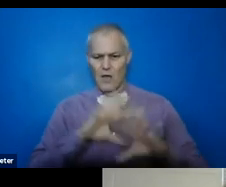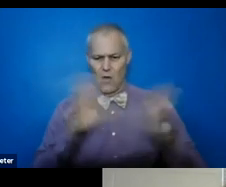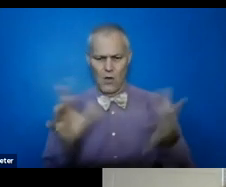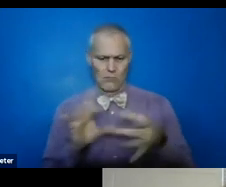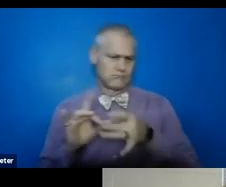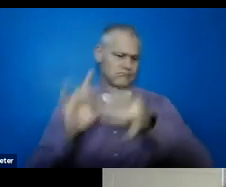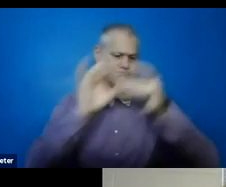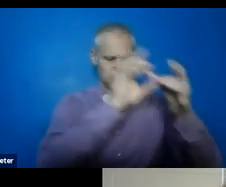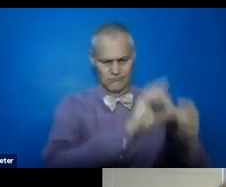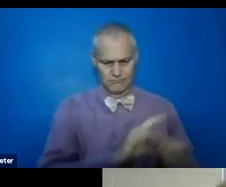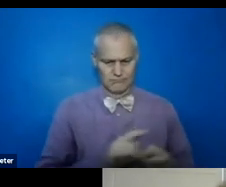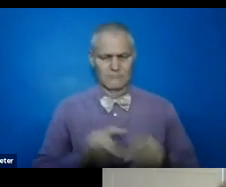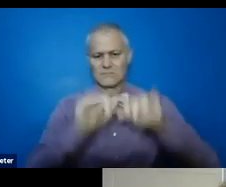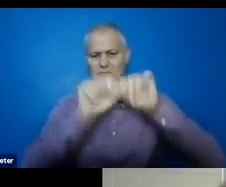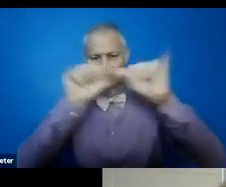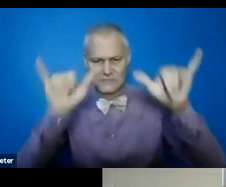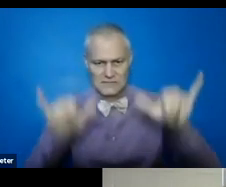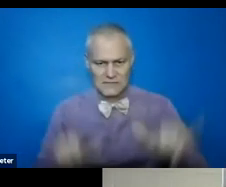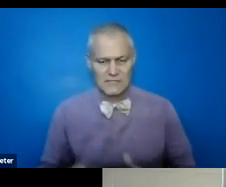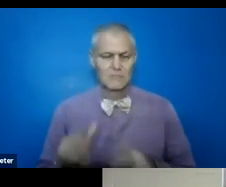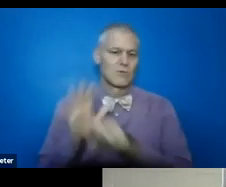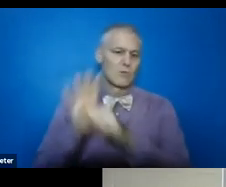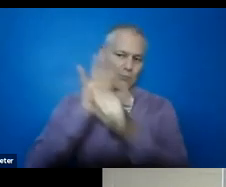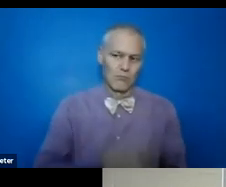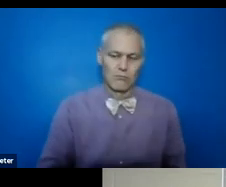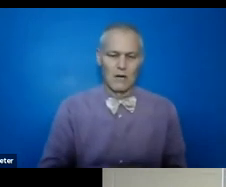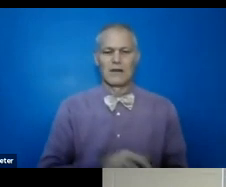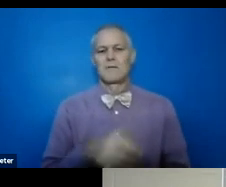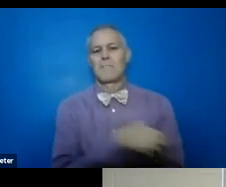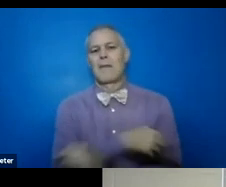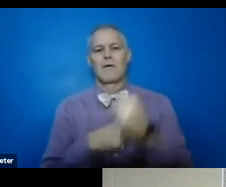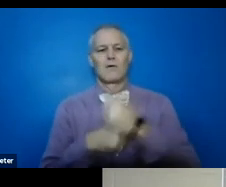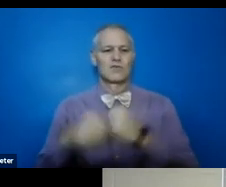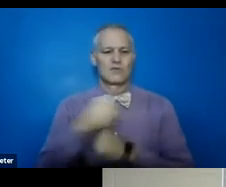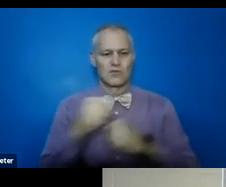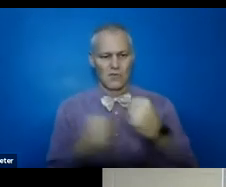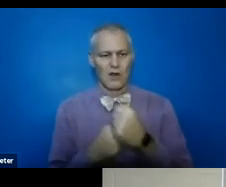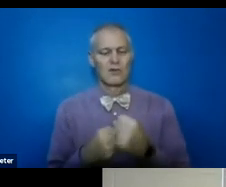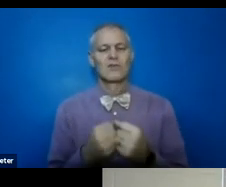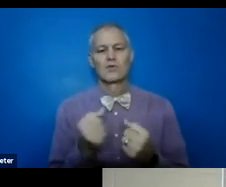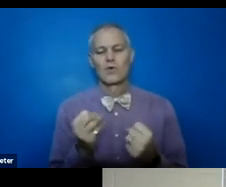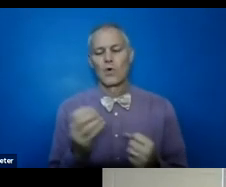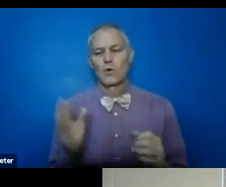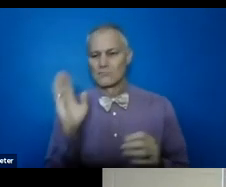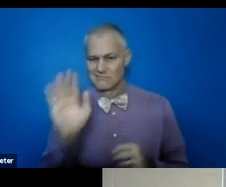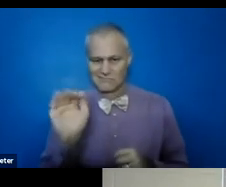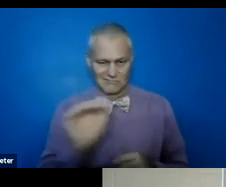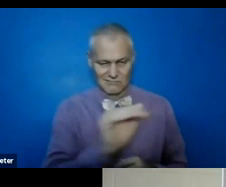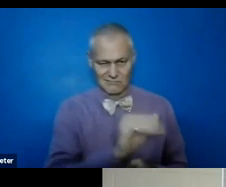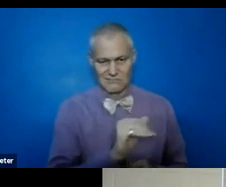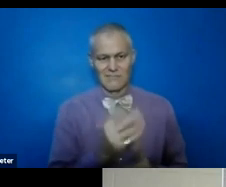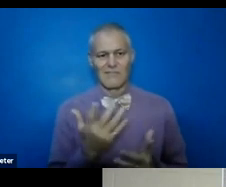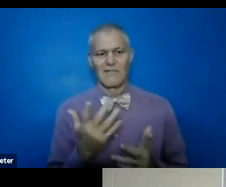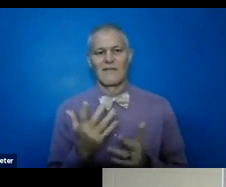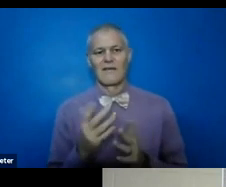power structures and systems of oppression. And so I wanted to just point our attention as well to the influence of